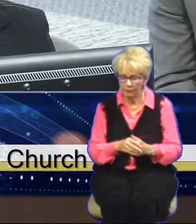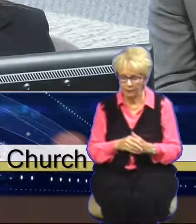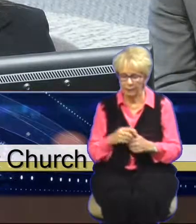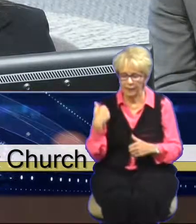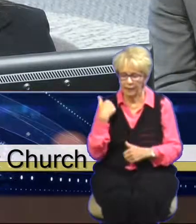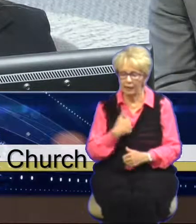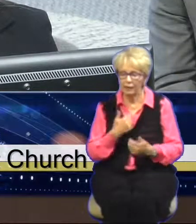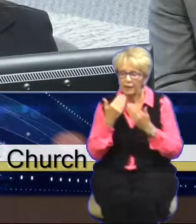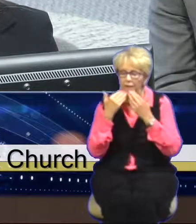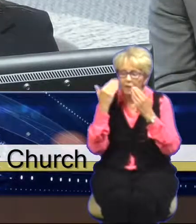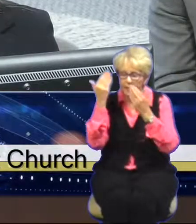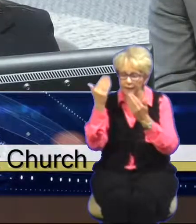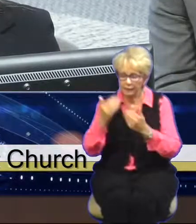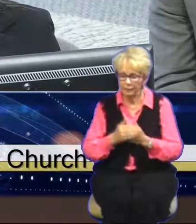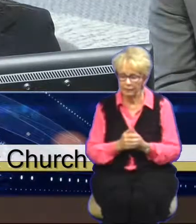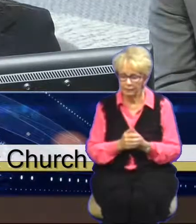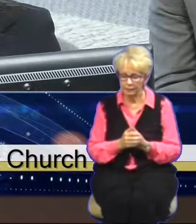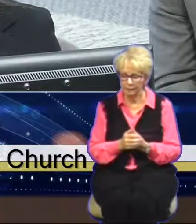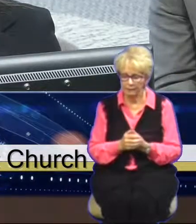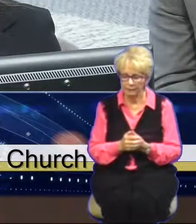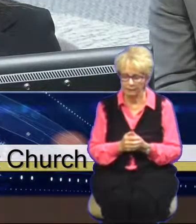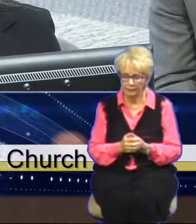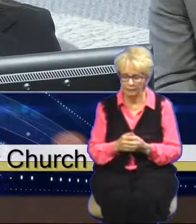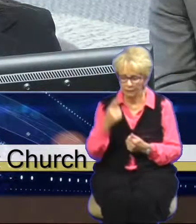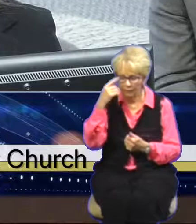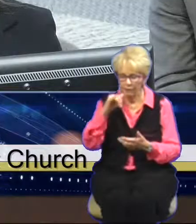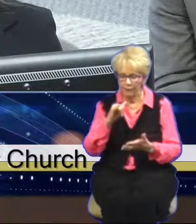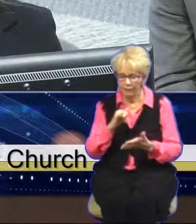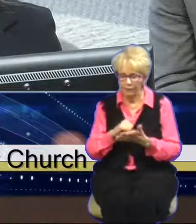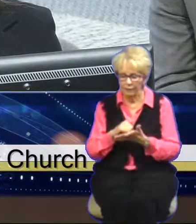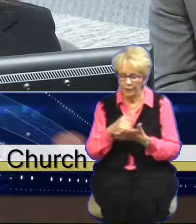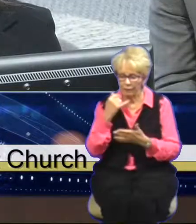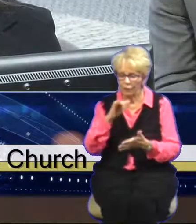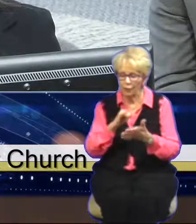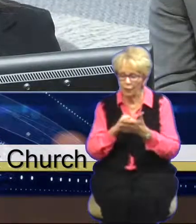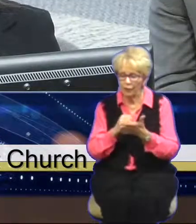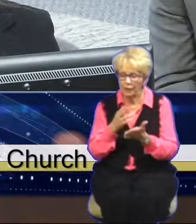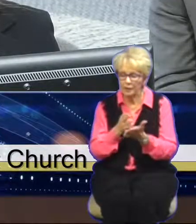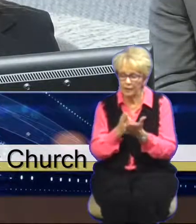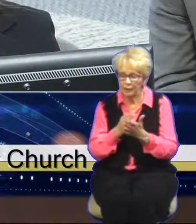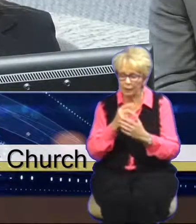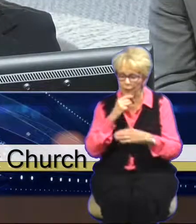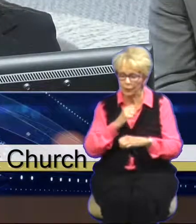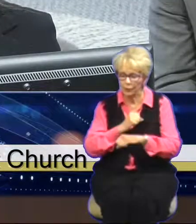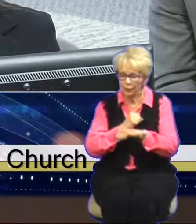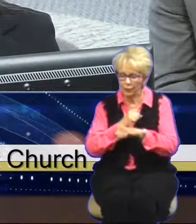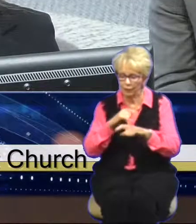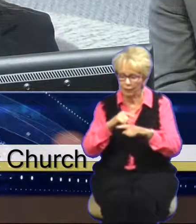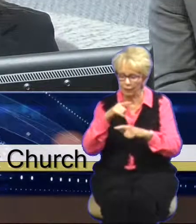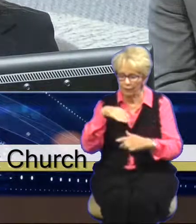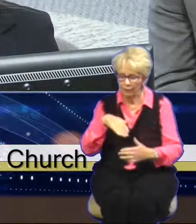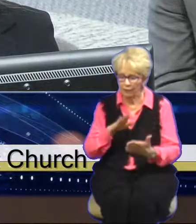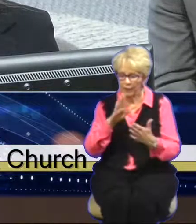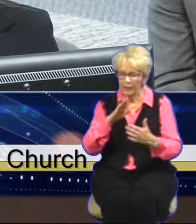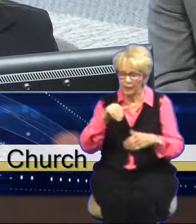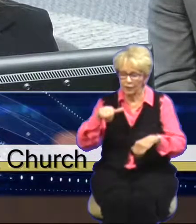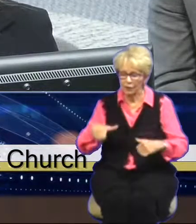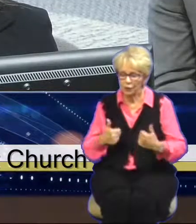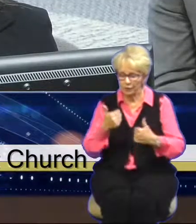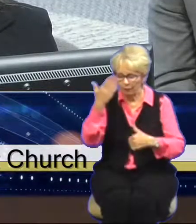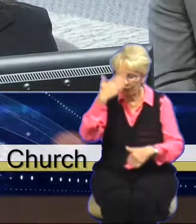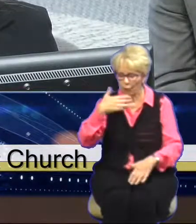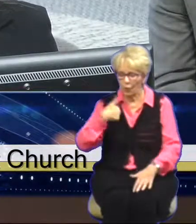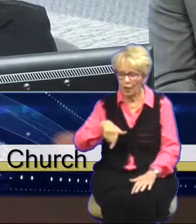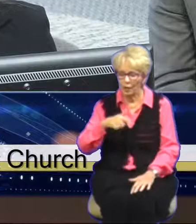we give thanks. For fortitude and resilience to face the challenges before